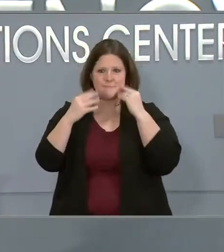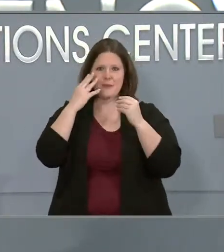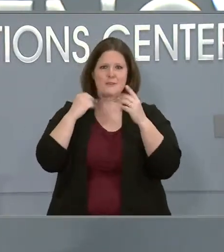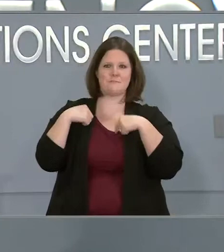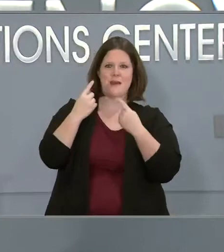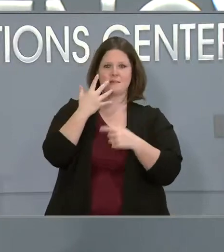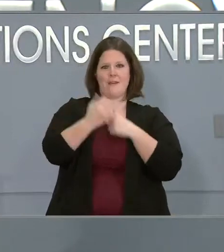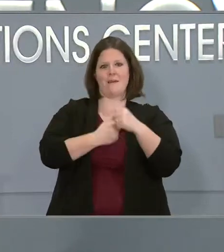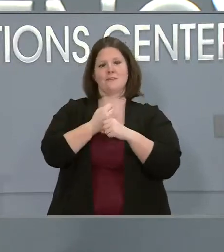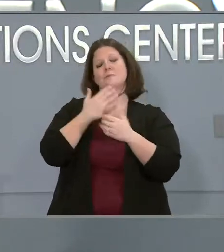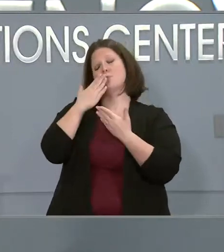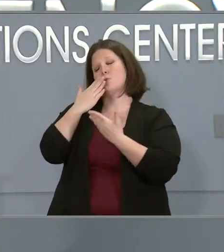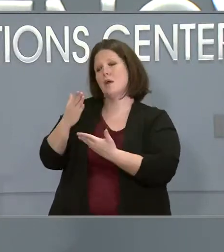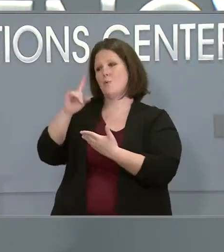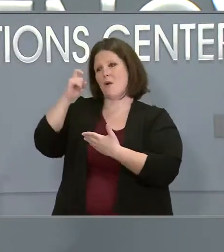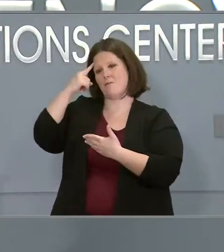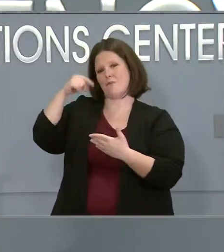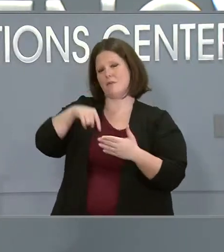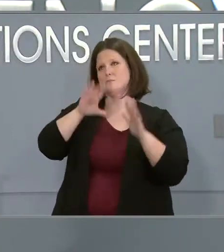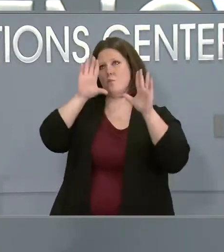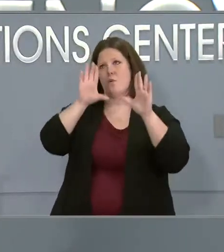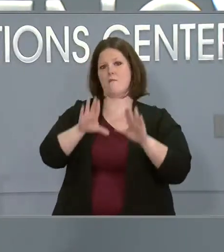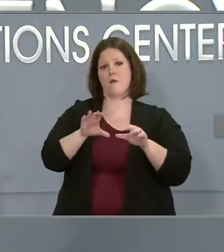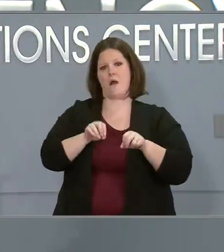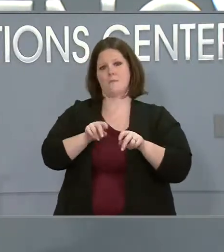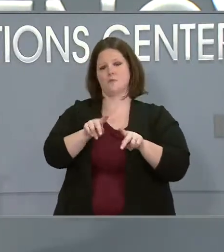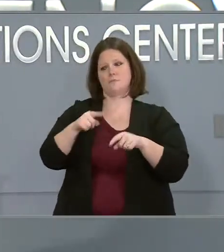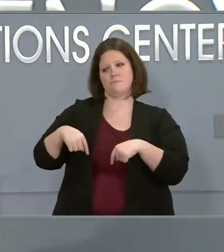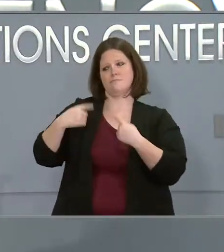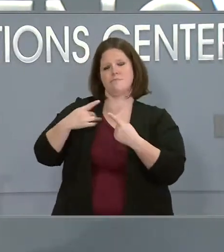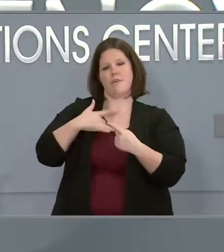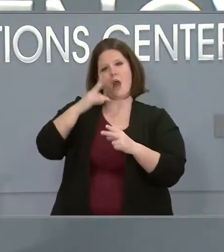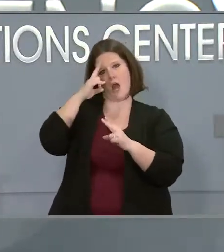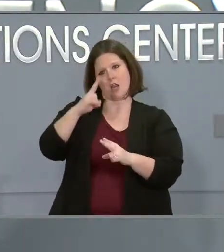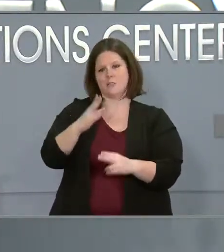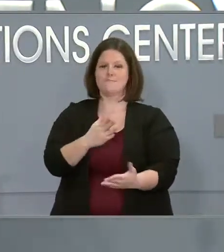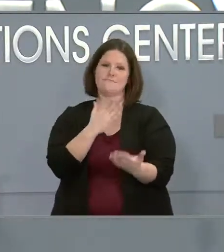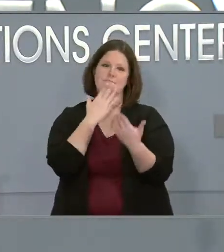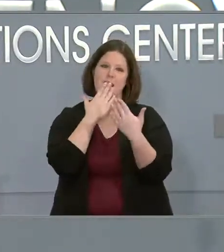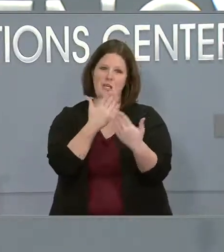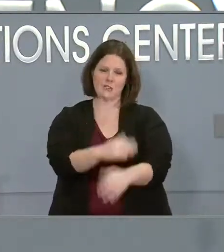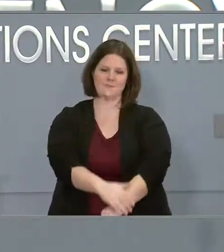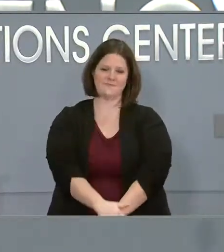Governor, for this opportunity. It's been an honor. Thank you.